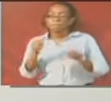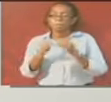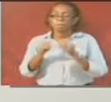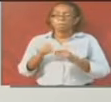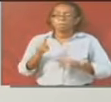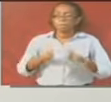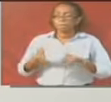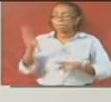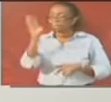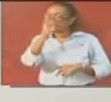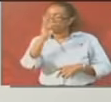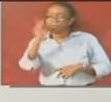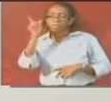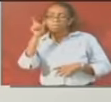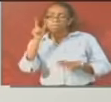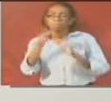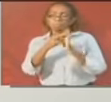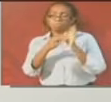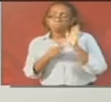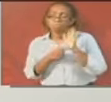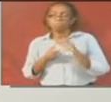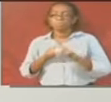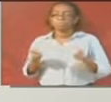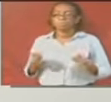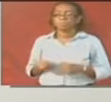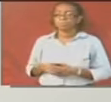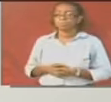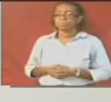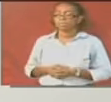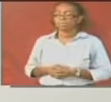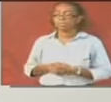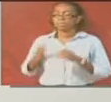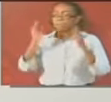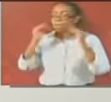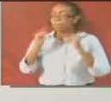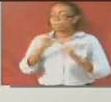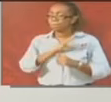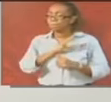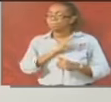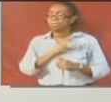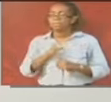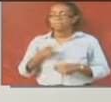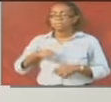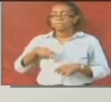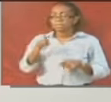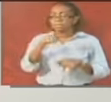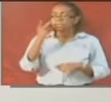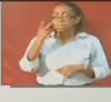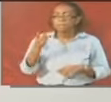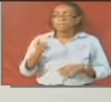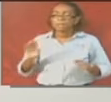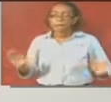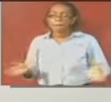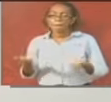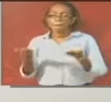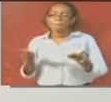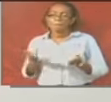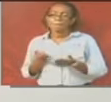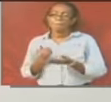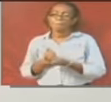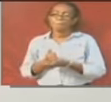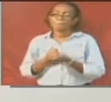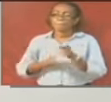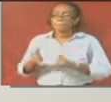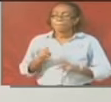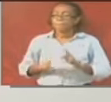however, expect and we rely upon the protective services, TTPS, etc., to help to enforce where